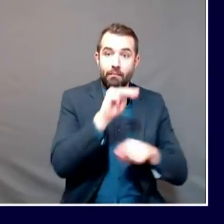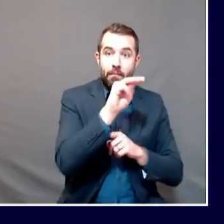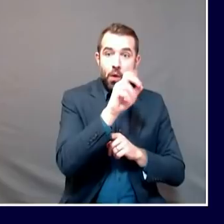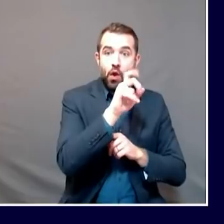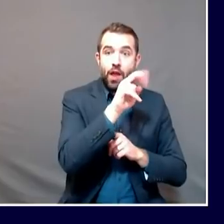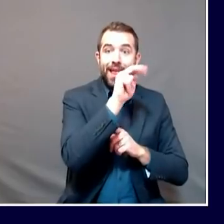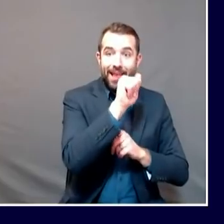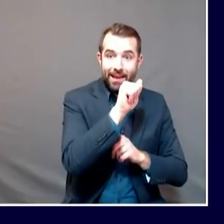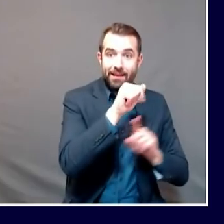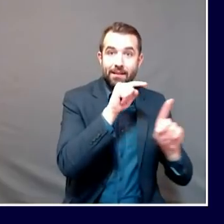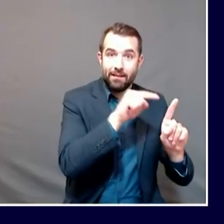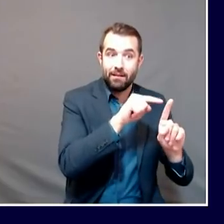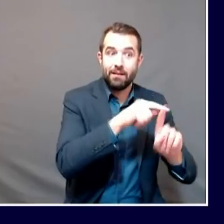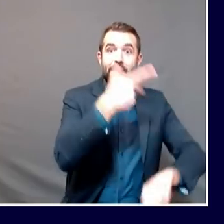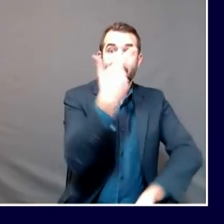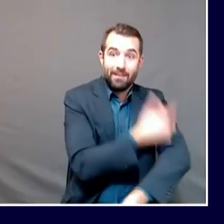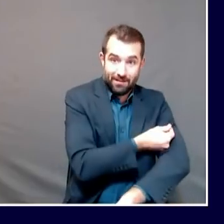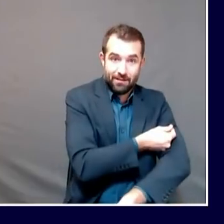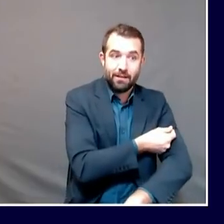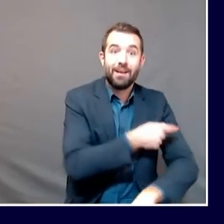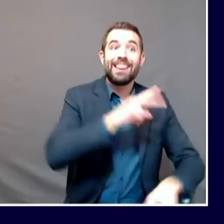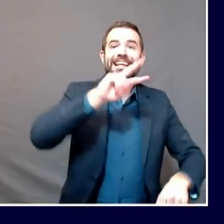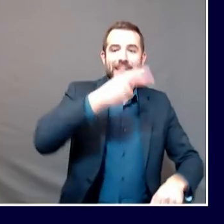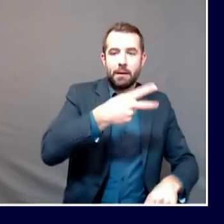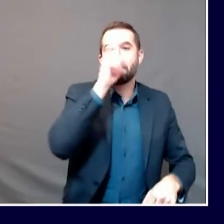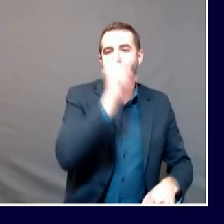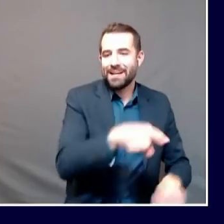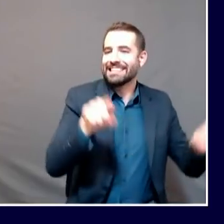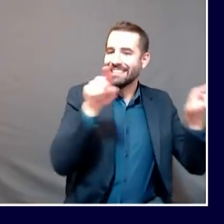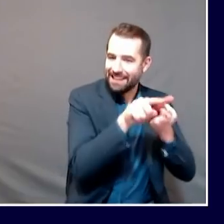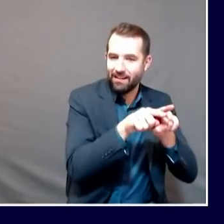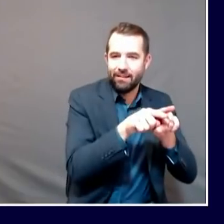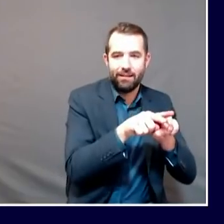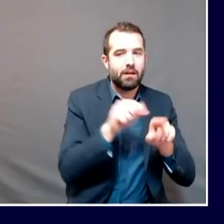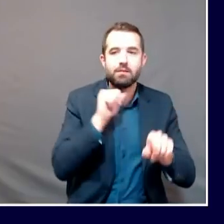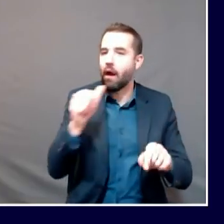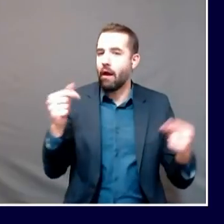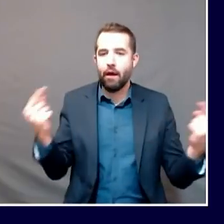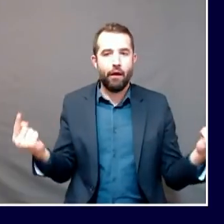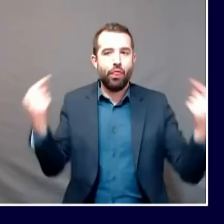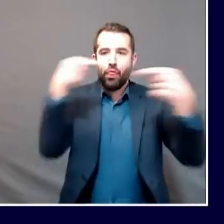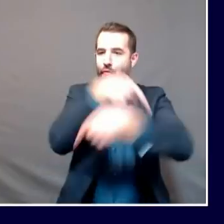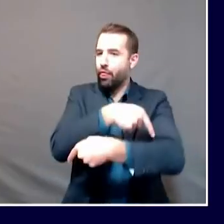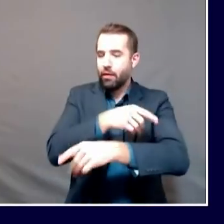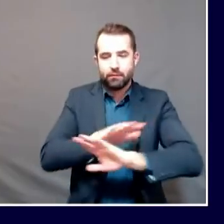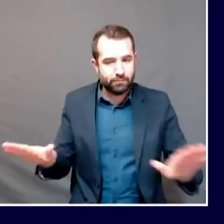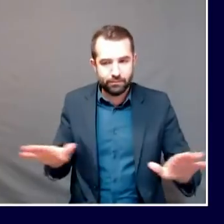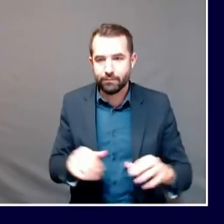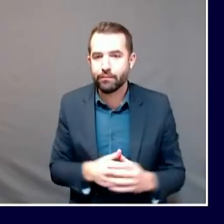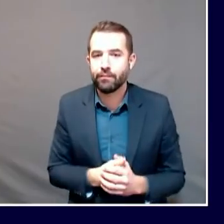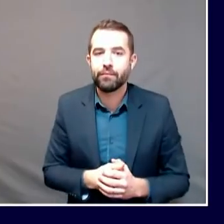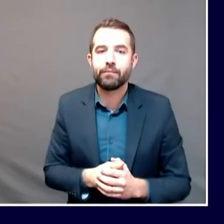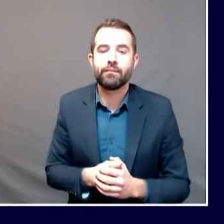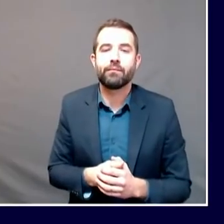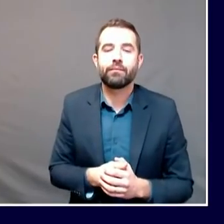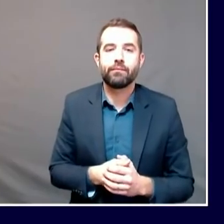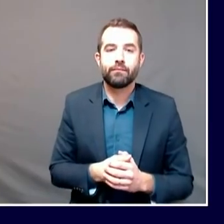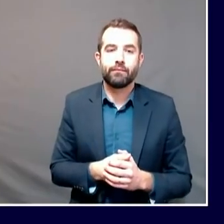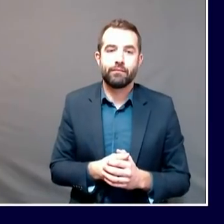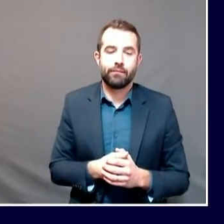you have to get your second dose also from the Moderna vaccine, which takes me to my last question of the